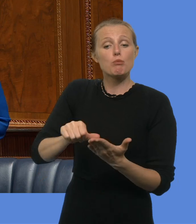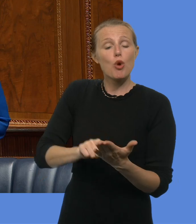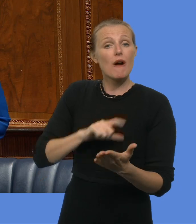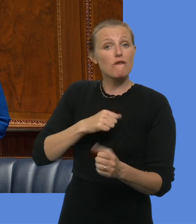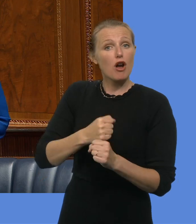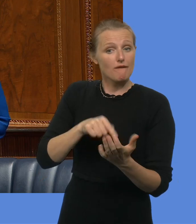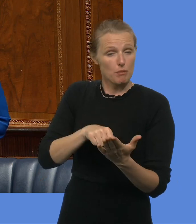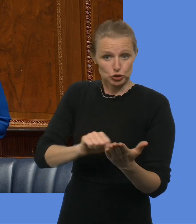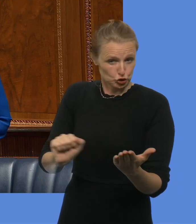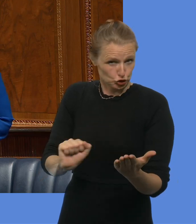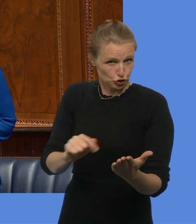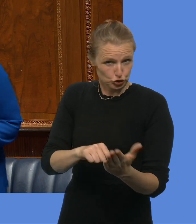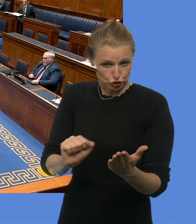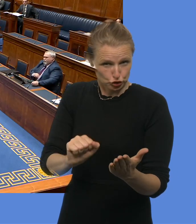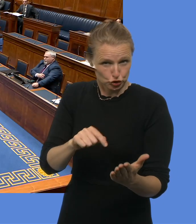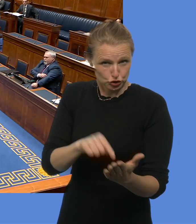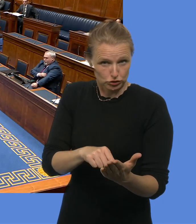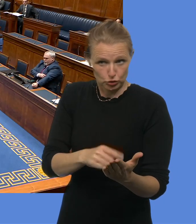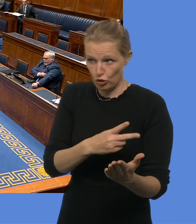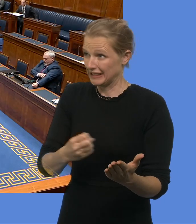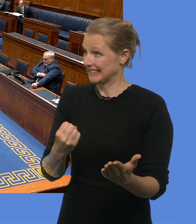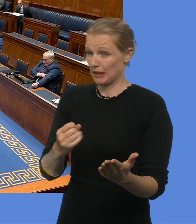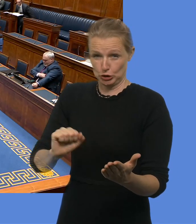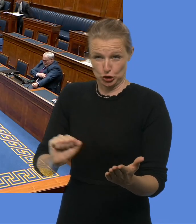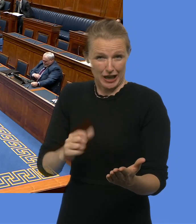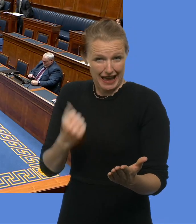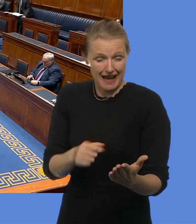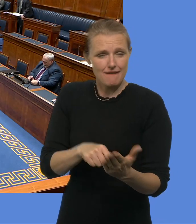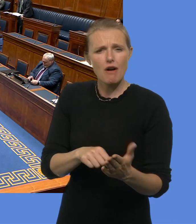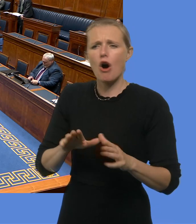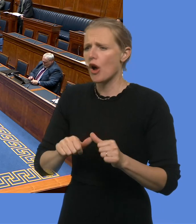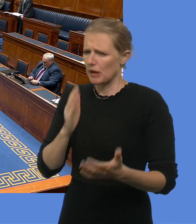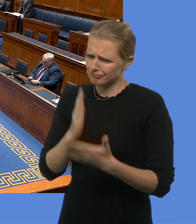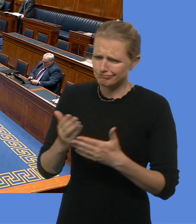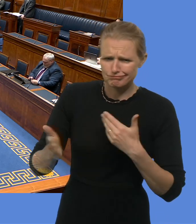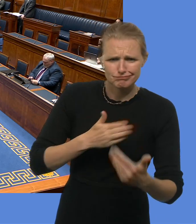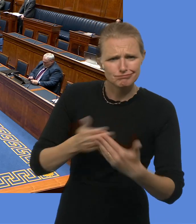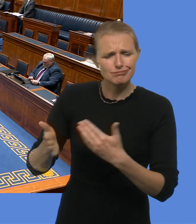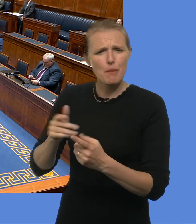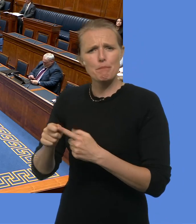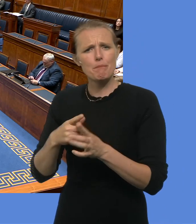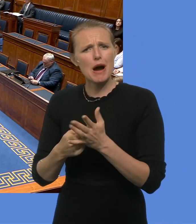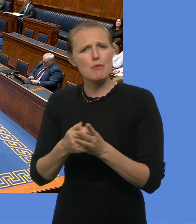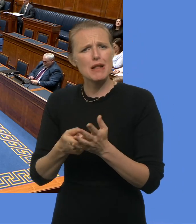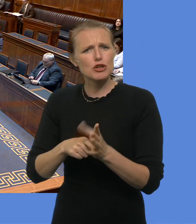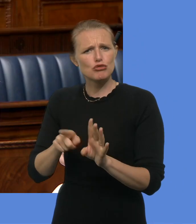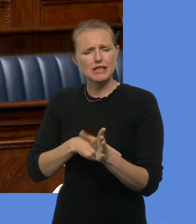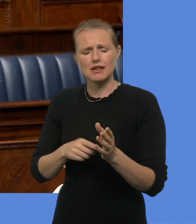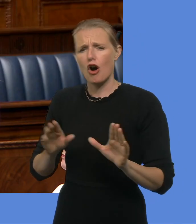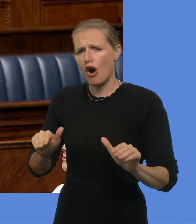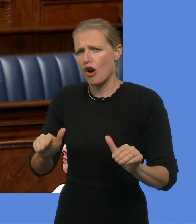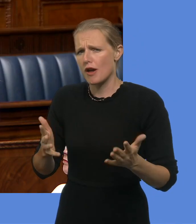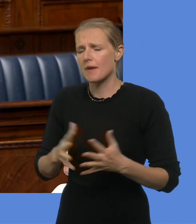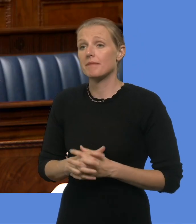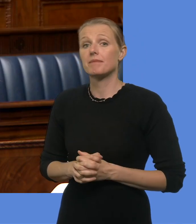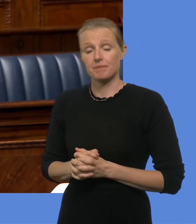fully realised since 2016? Minister. I thank the member for her questions. Of course, the departments